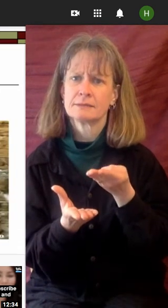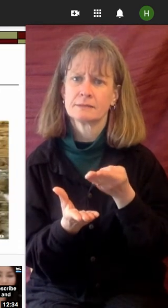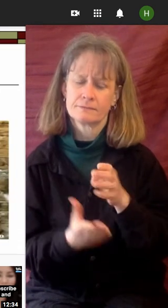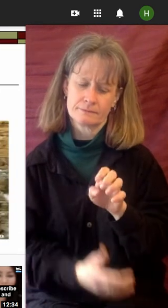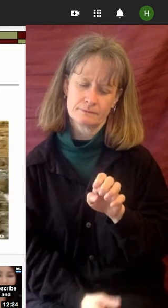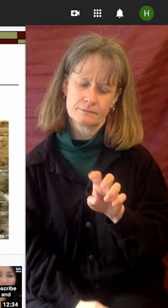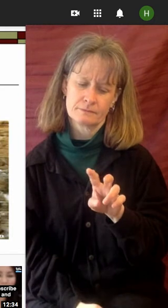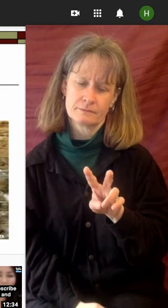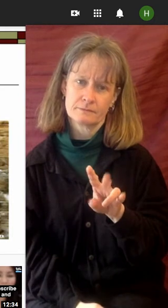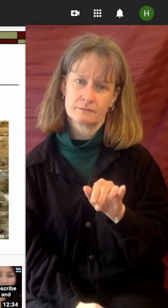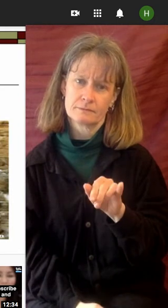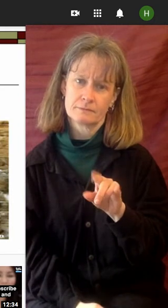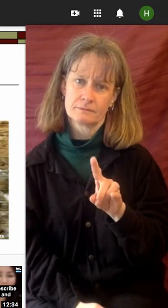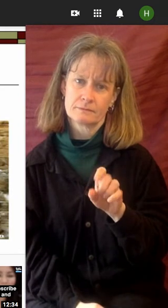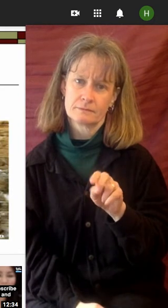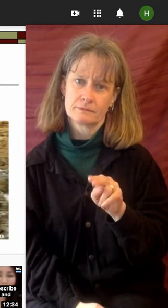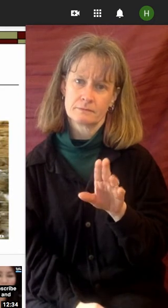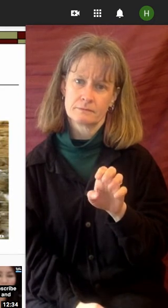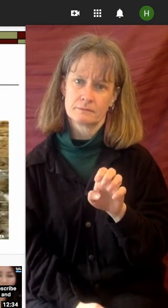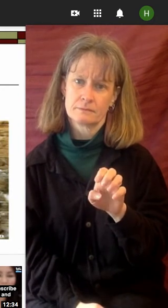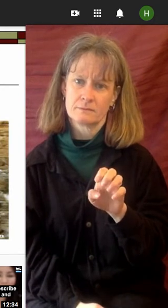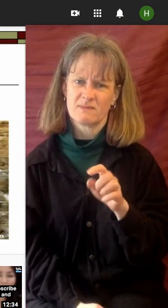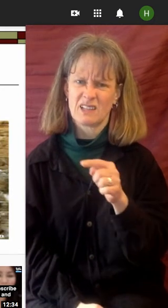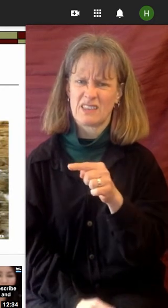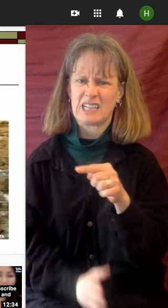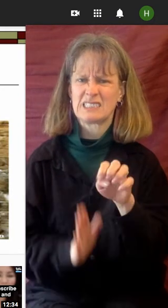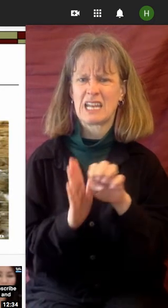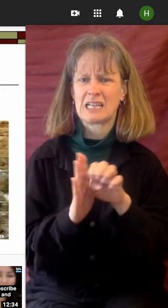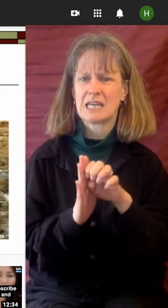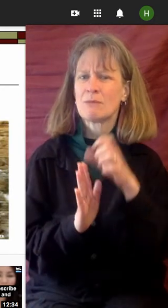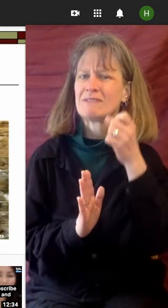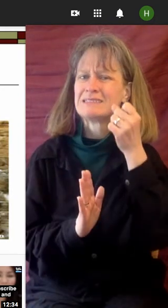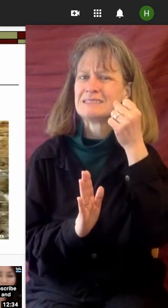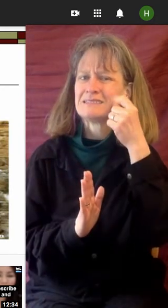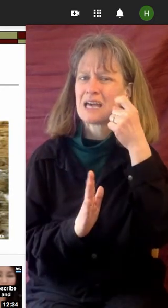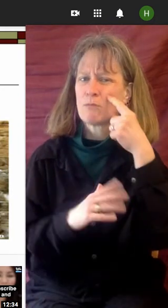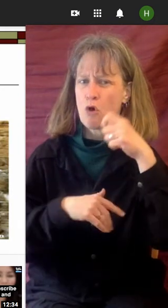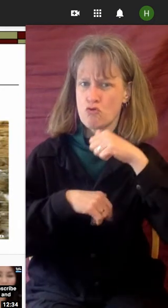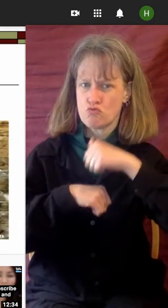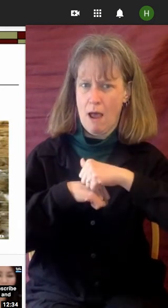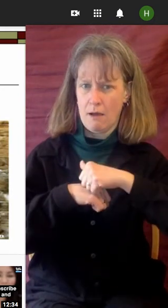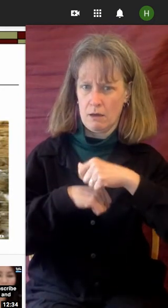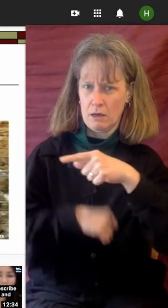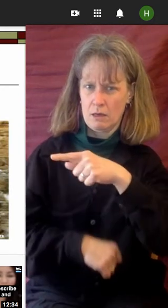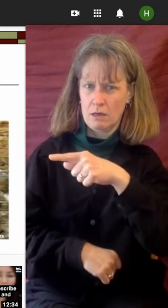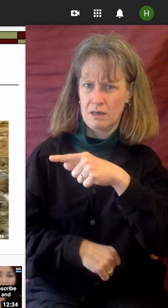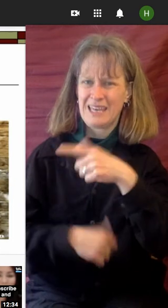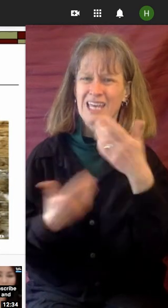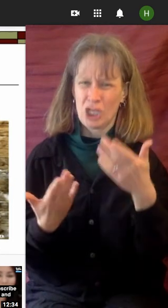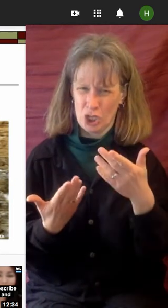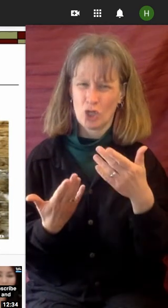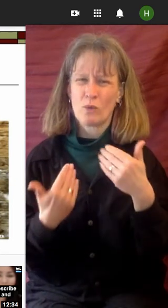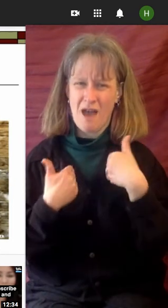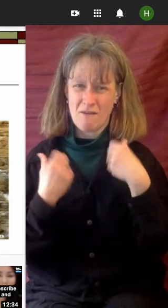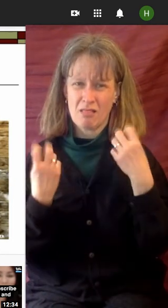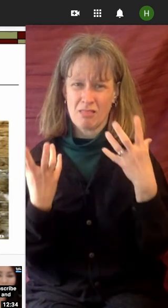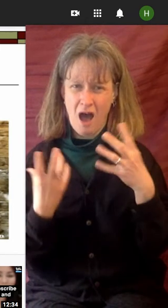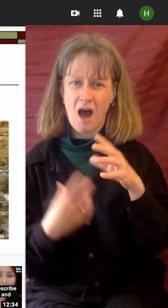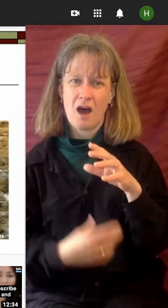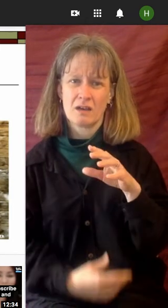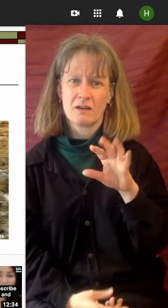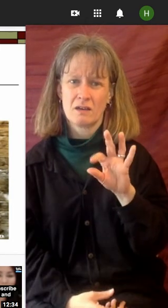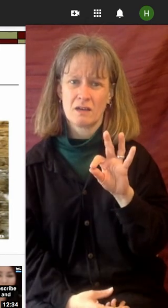This is the kind of rock around St. Paul. It should be familiar. So we do have a lot of fossils, not